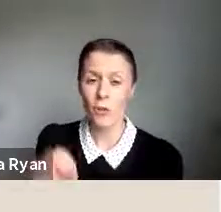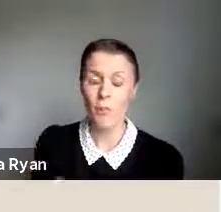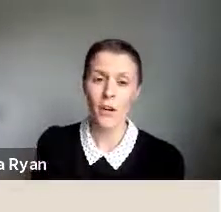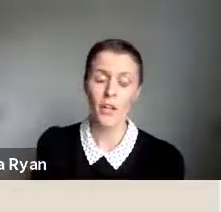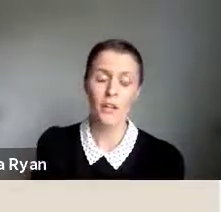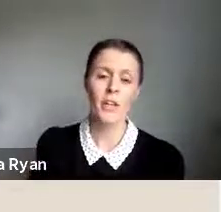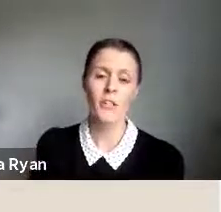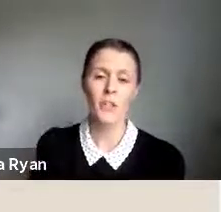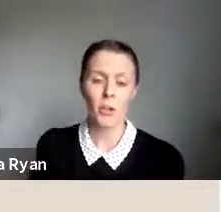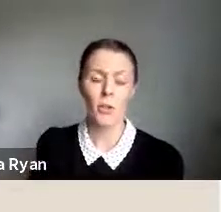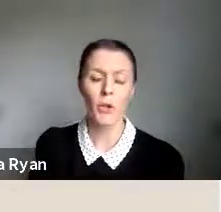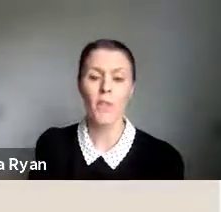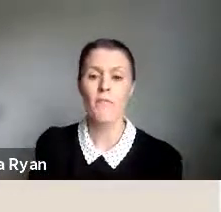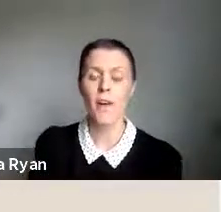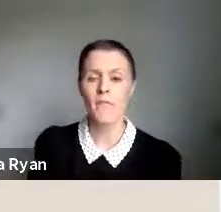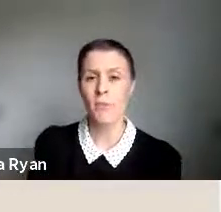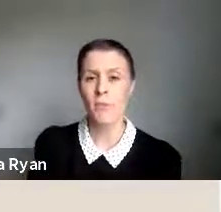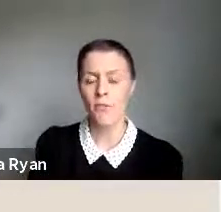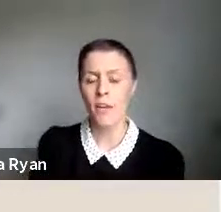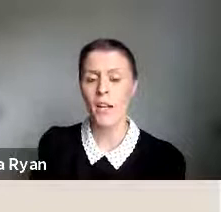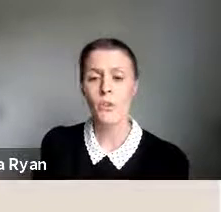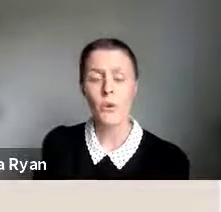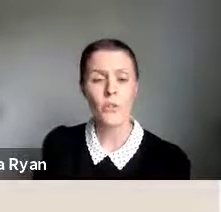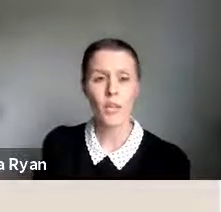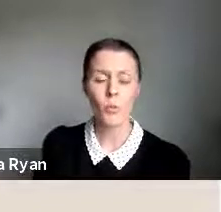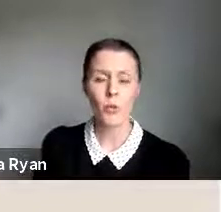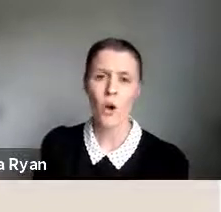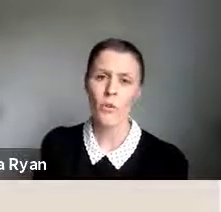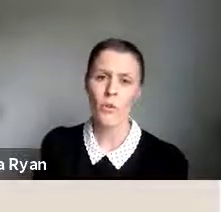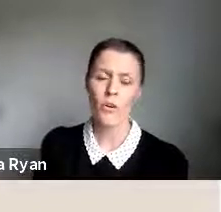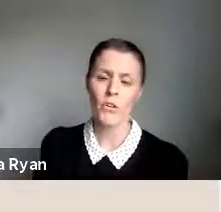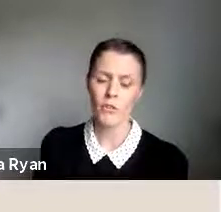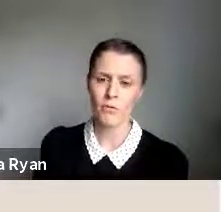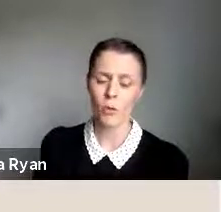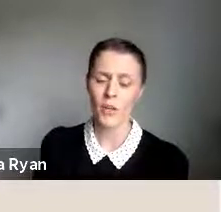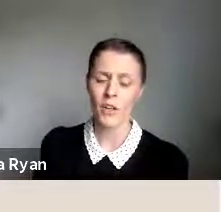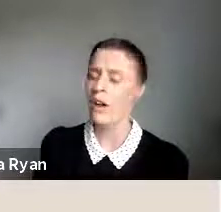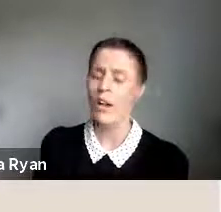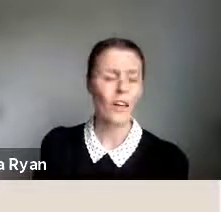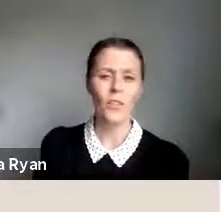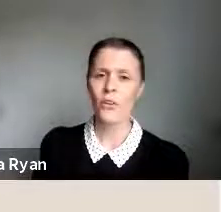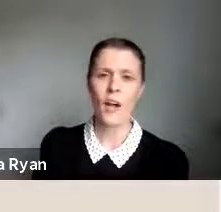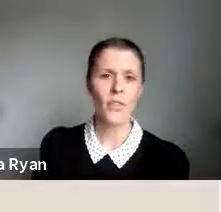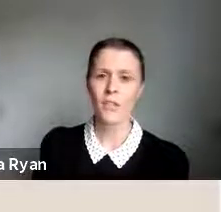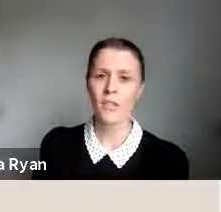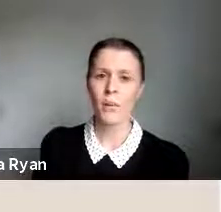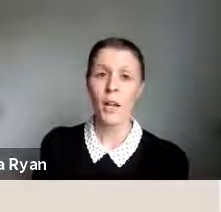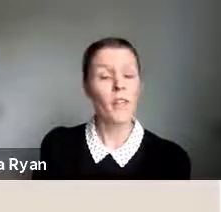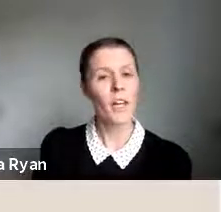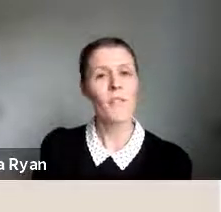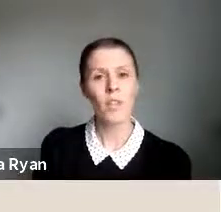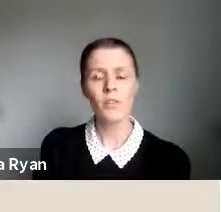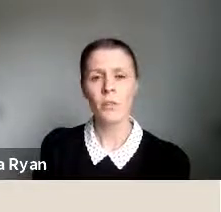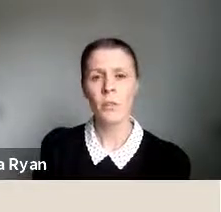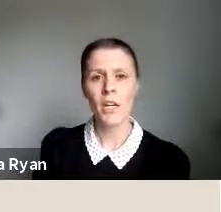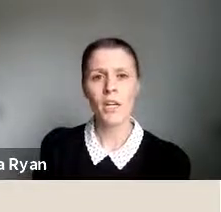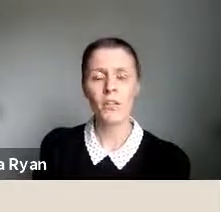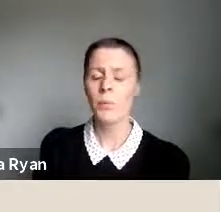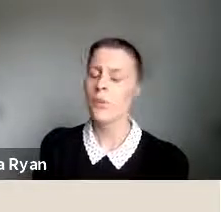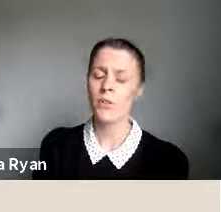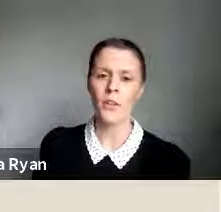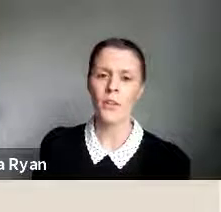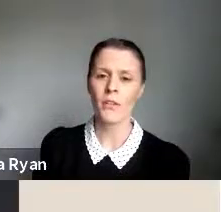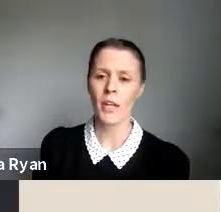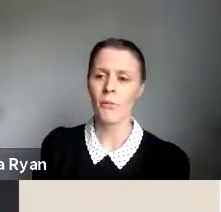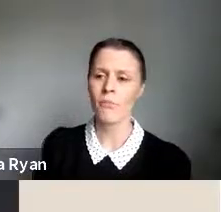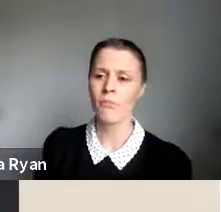fact, if you compare year to year, it's a little bit over the 5 times death rate associated with COVID versus influenza. They're not the same. They have a lot of similarities,